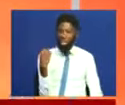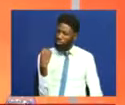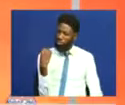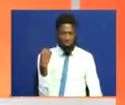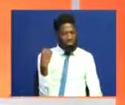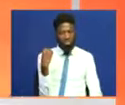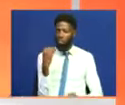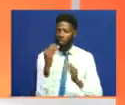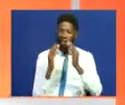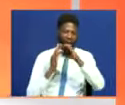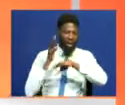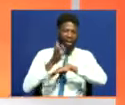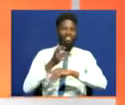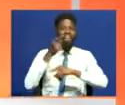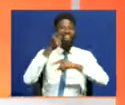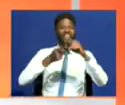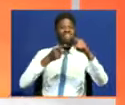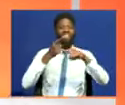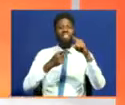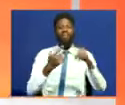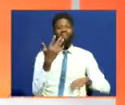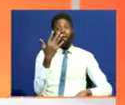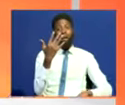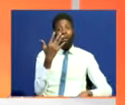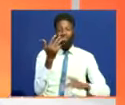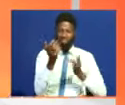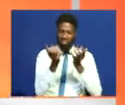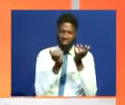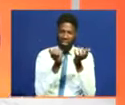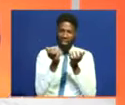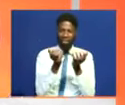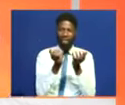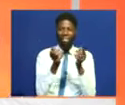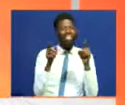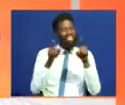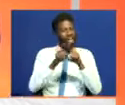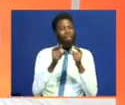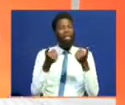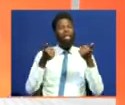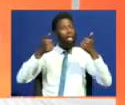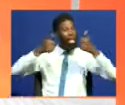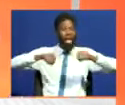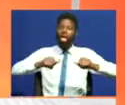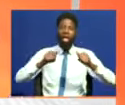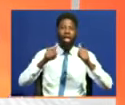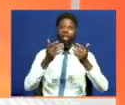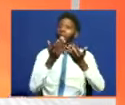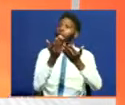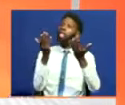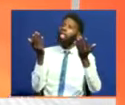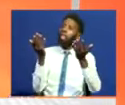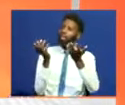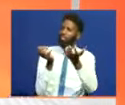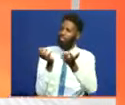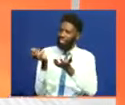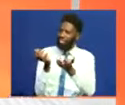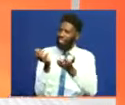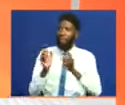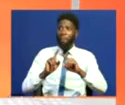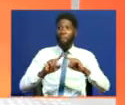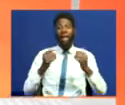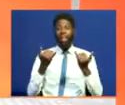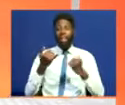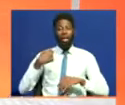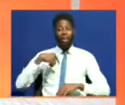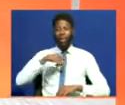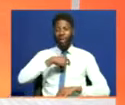a business venture like any other venture. Okay. But now, where we are, we should address